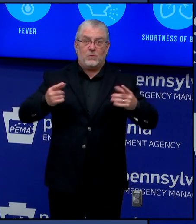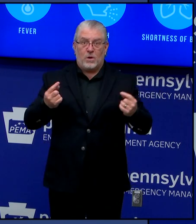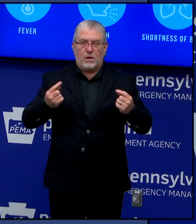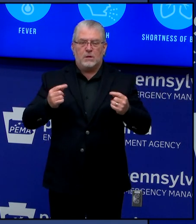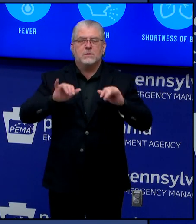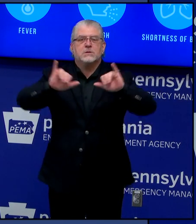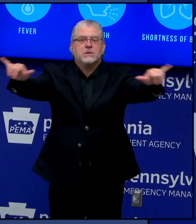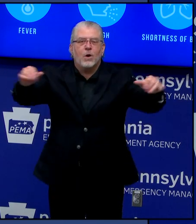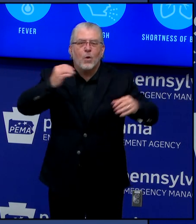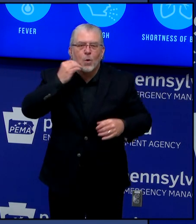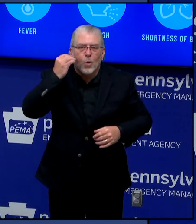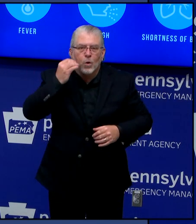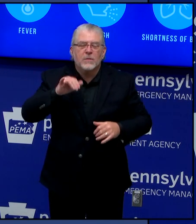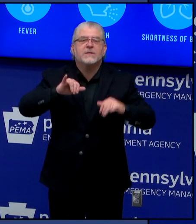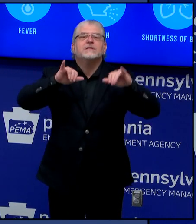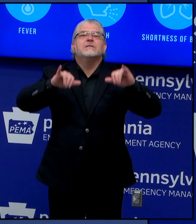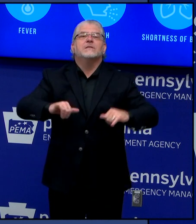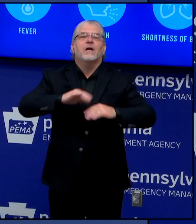and stay safe.